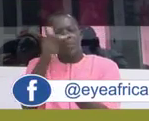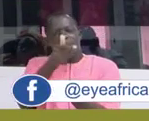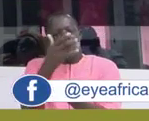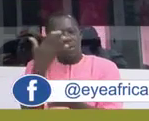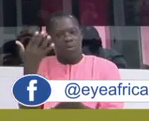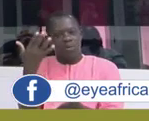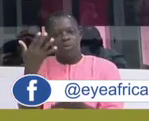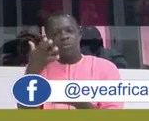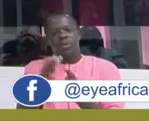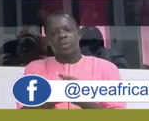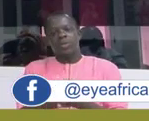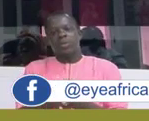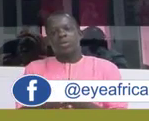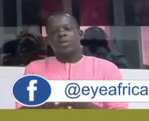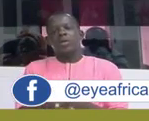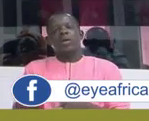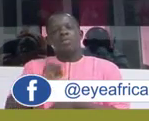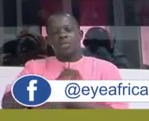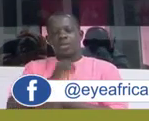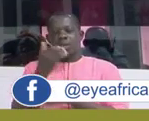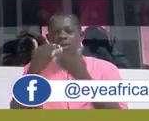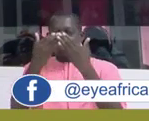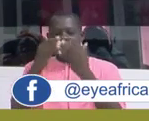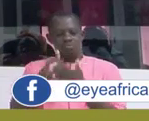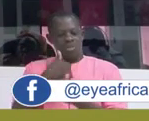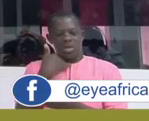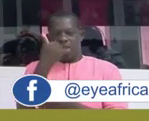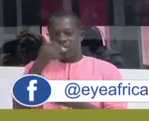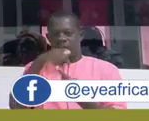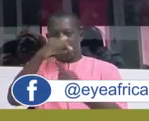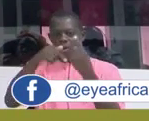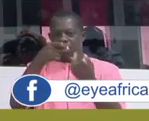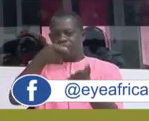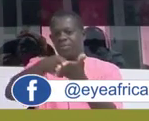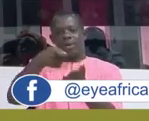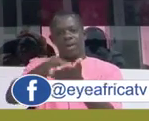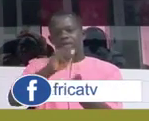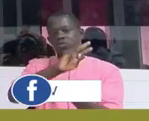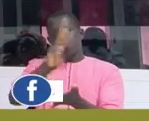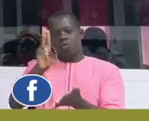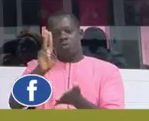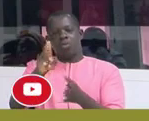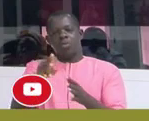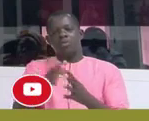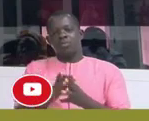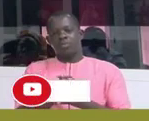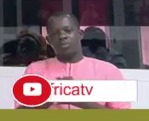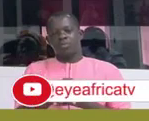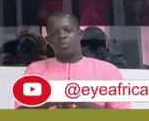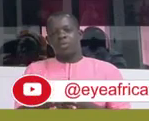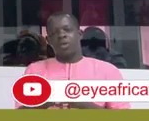when they asked me about the price. I told them that I did not say